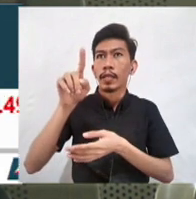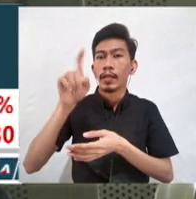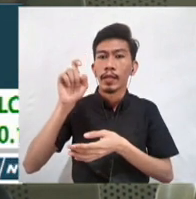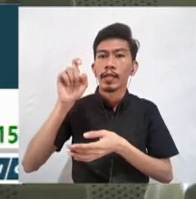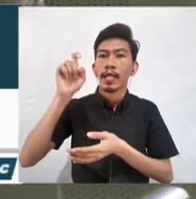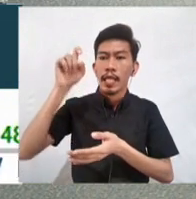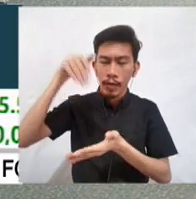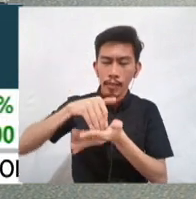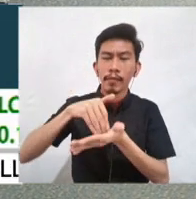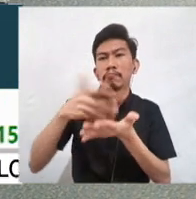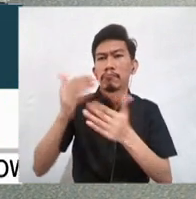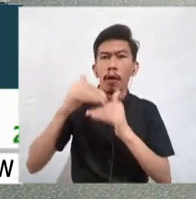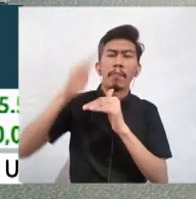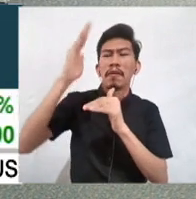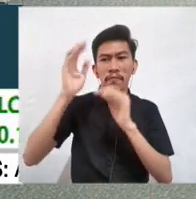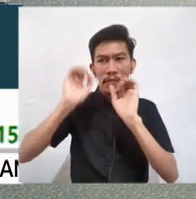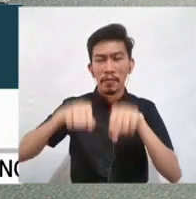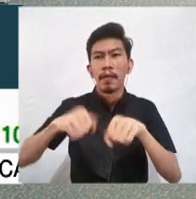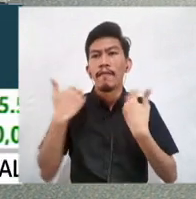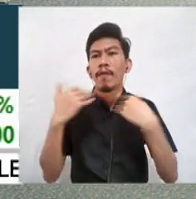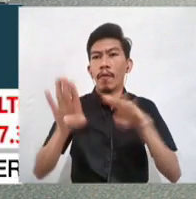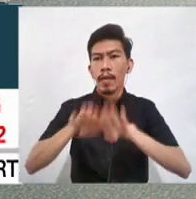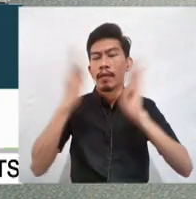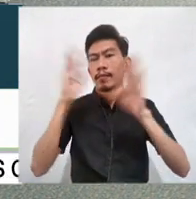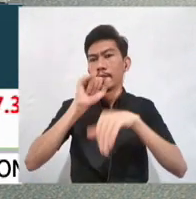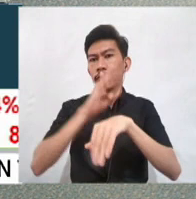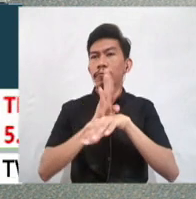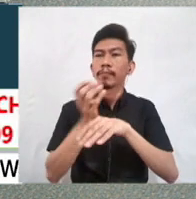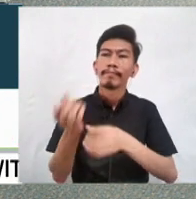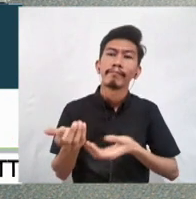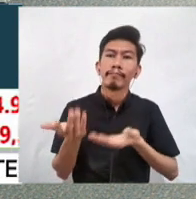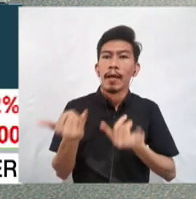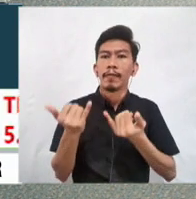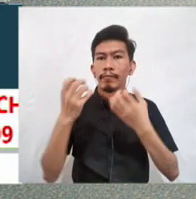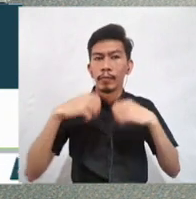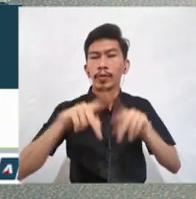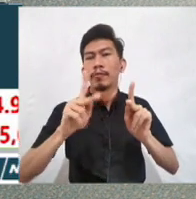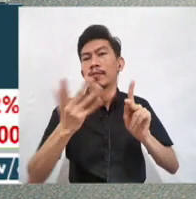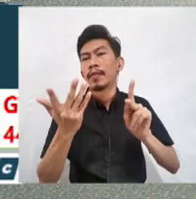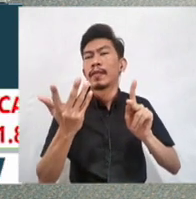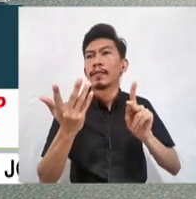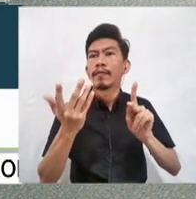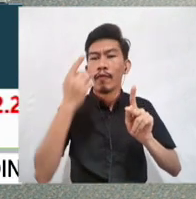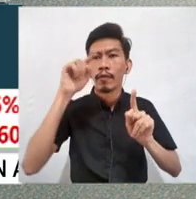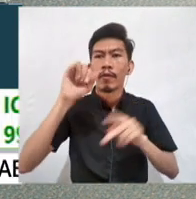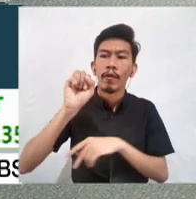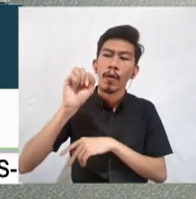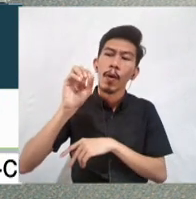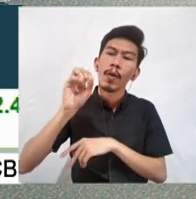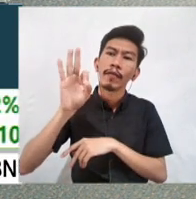100,000 or more. So we are offering these jobs for the OFWs. We